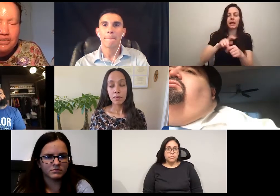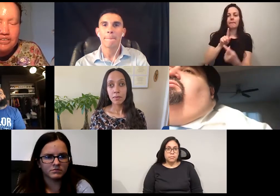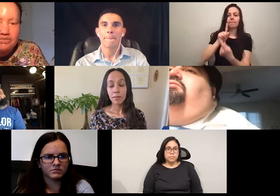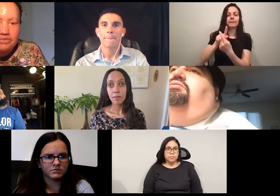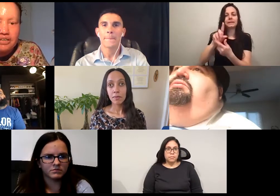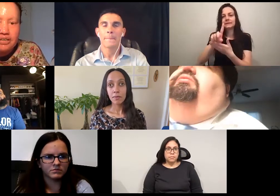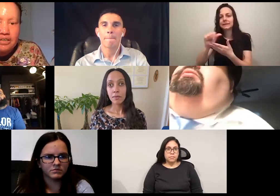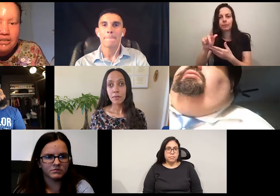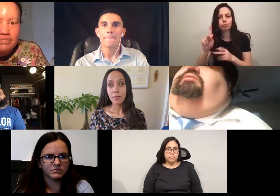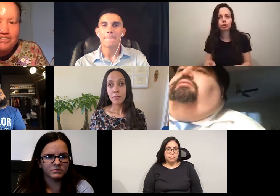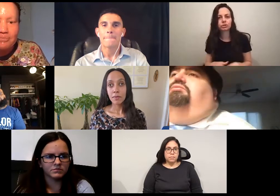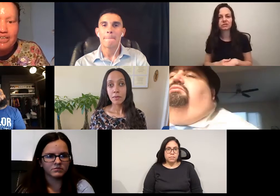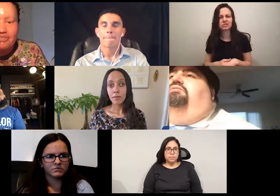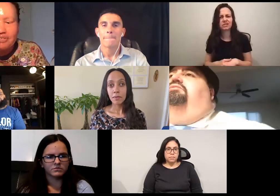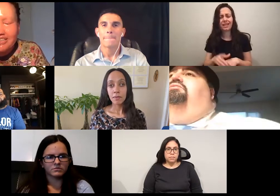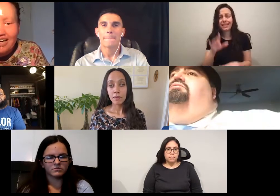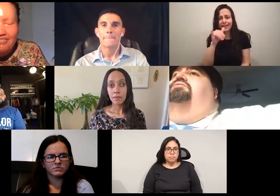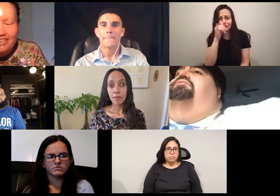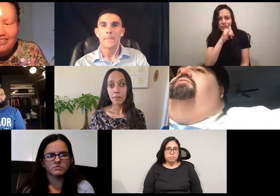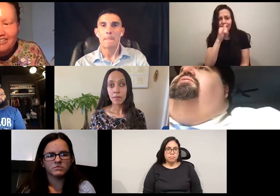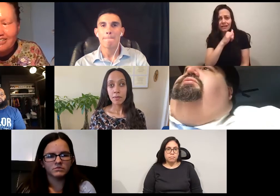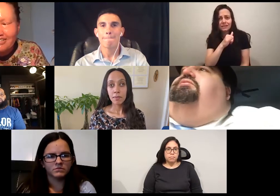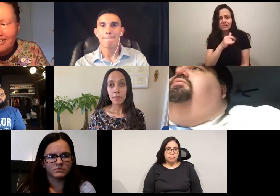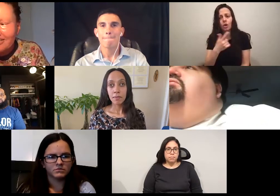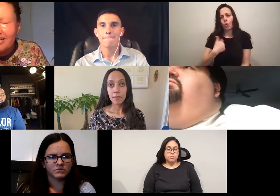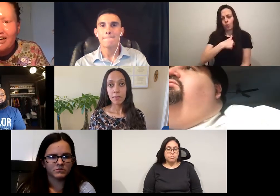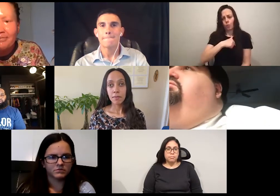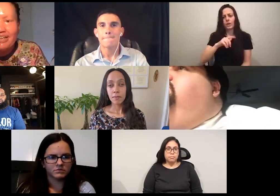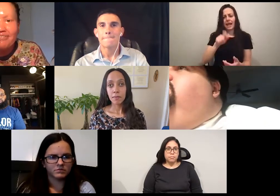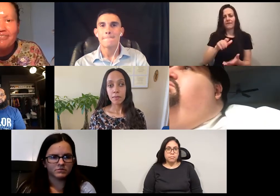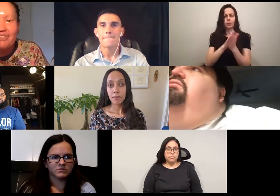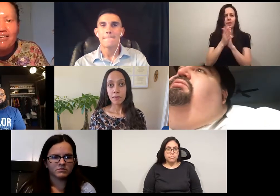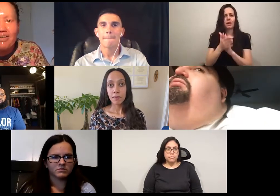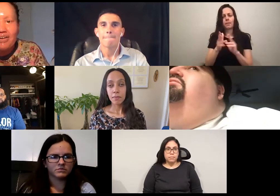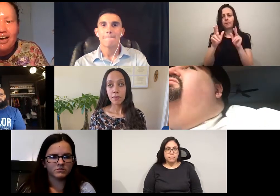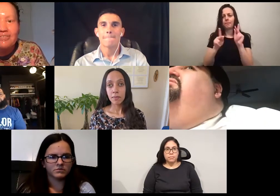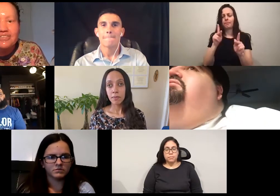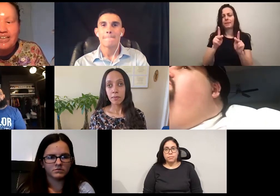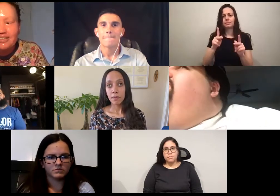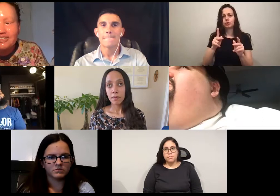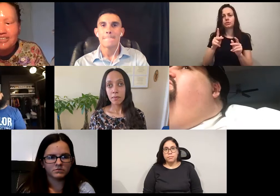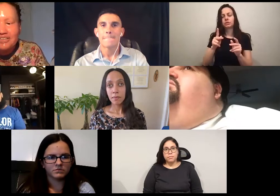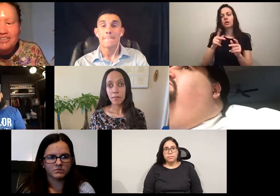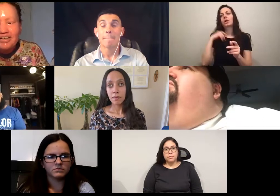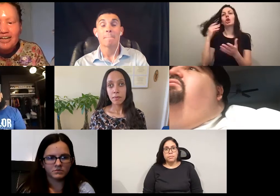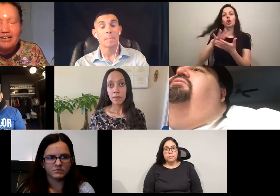ridiculous, because if we are meant to be everyone's life lesson, and then how do we live our own lives?